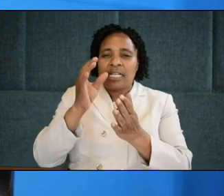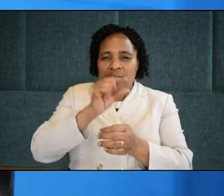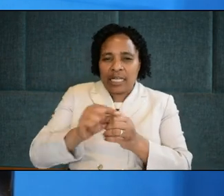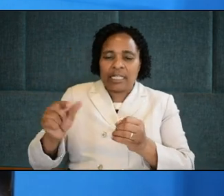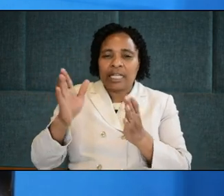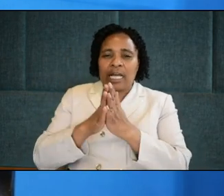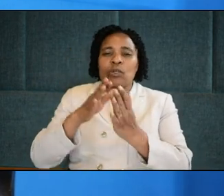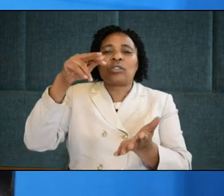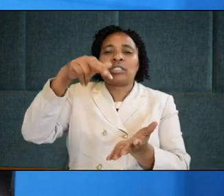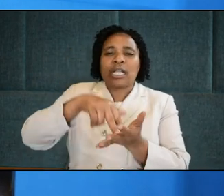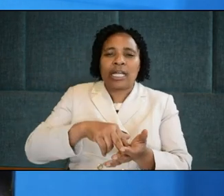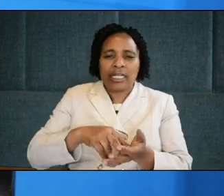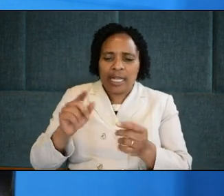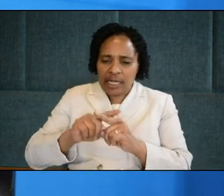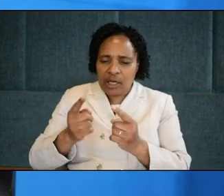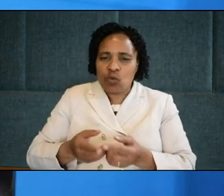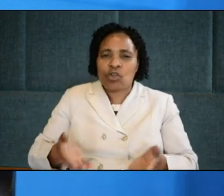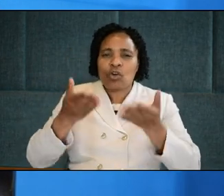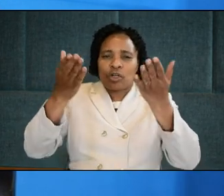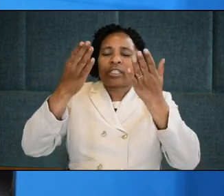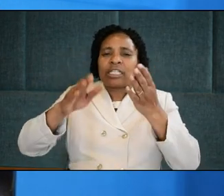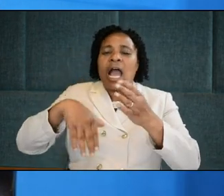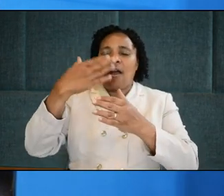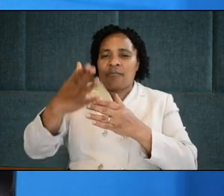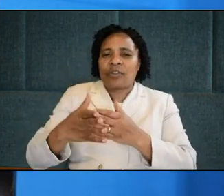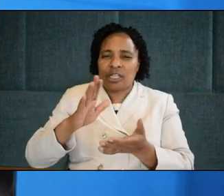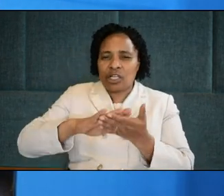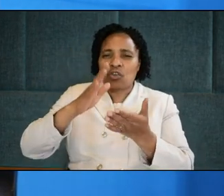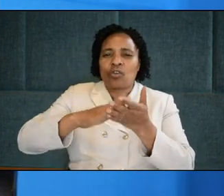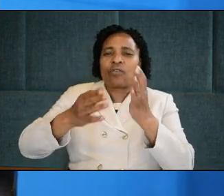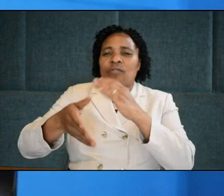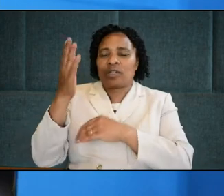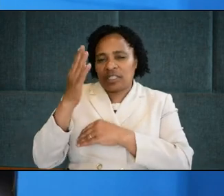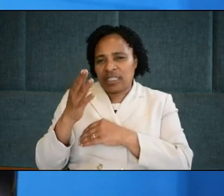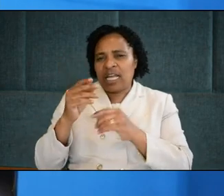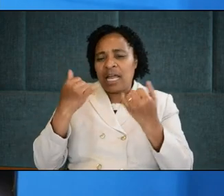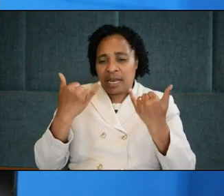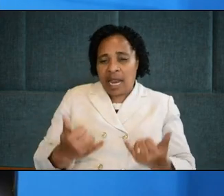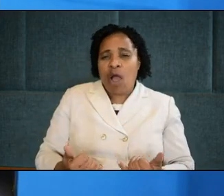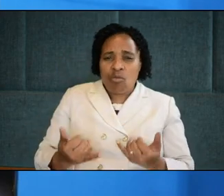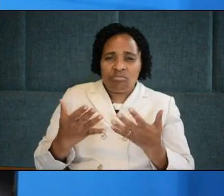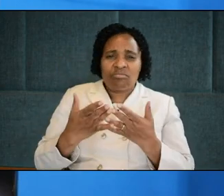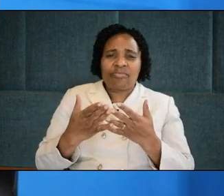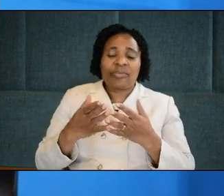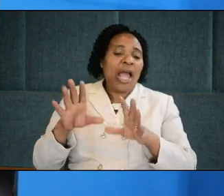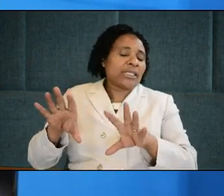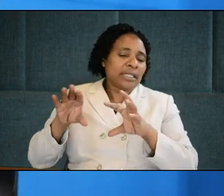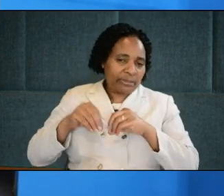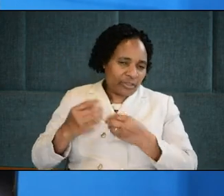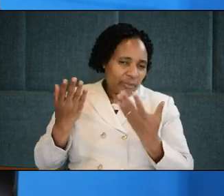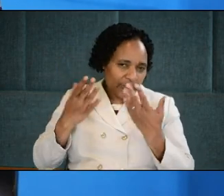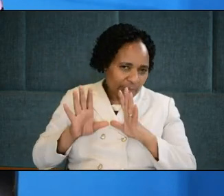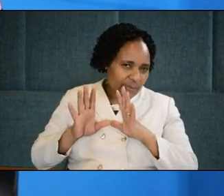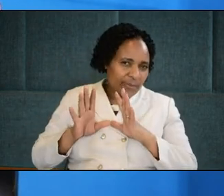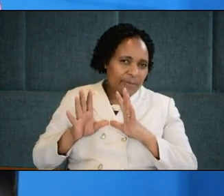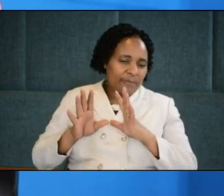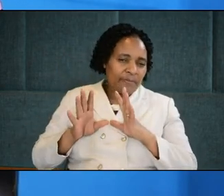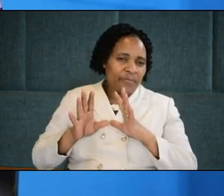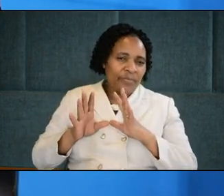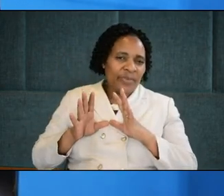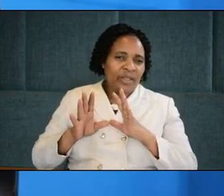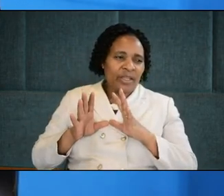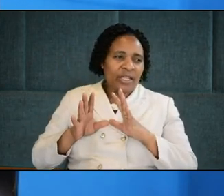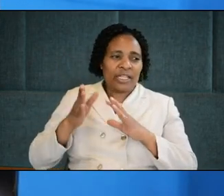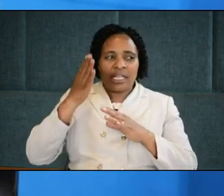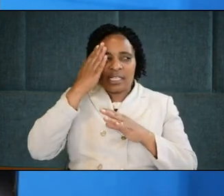stand, and we exult in hope of the glory of God. It just reminds me of Rahab. You know, she accepted, you